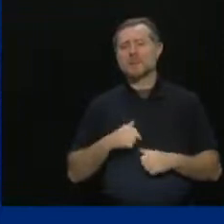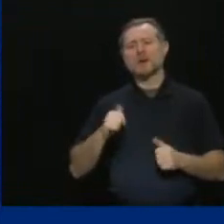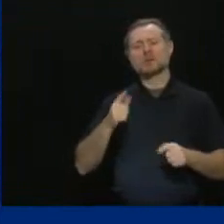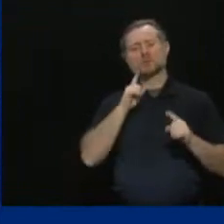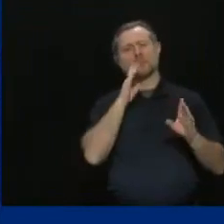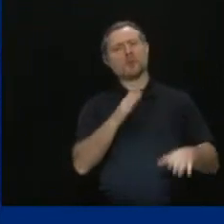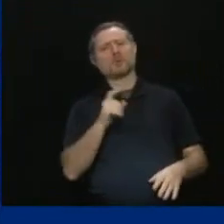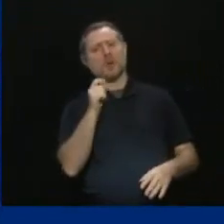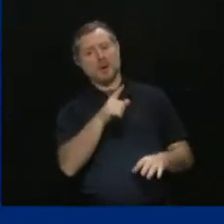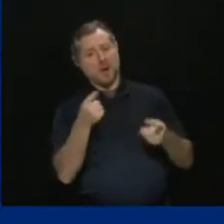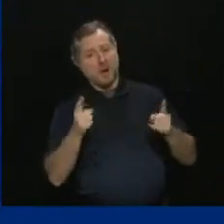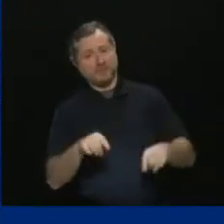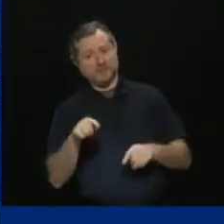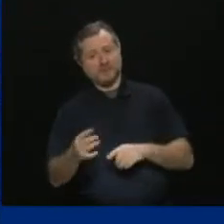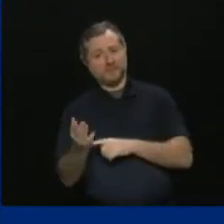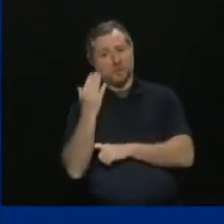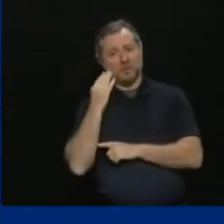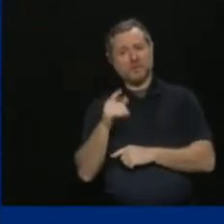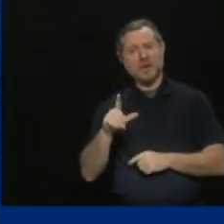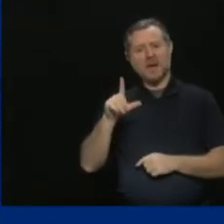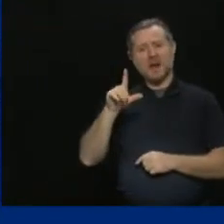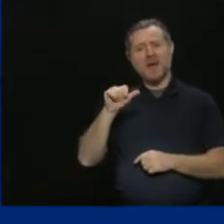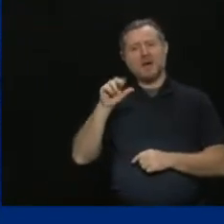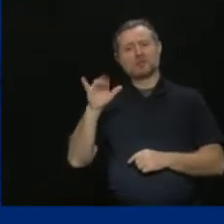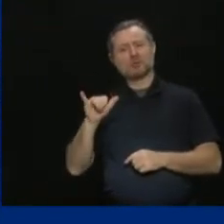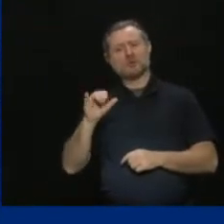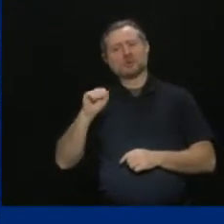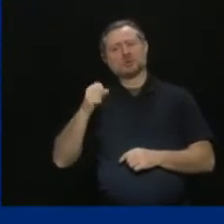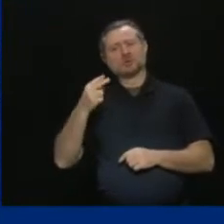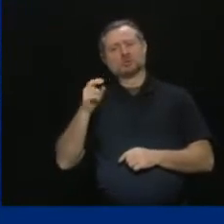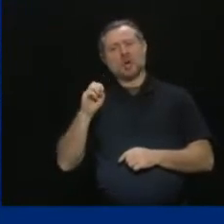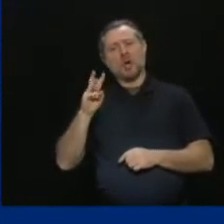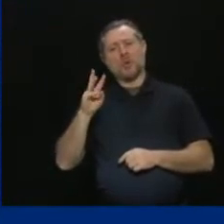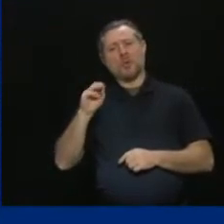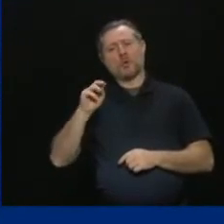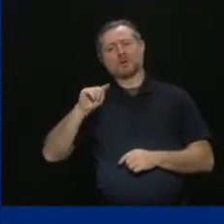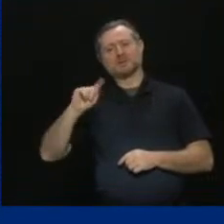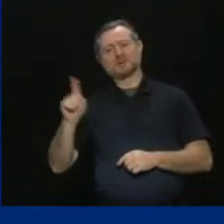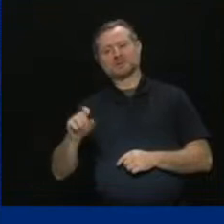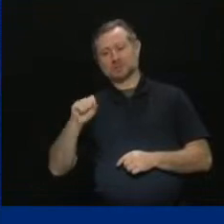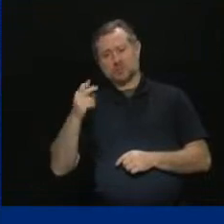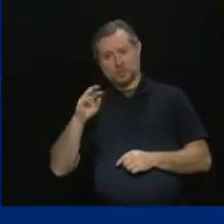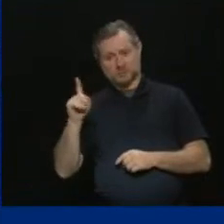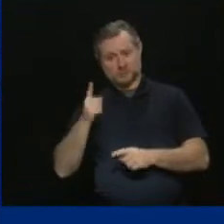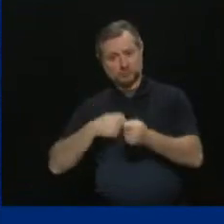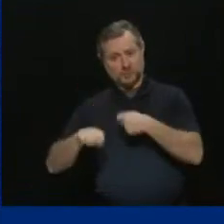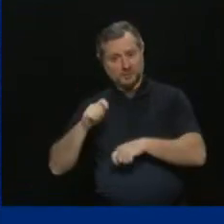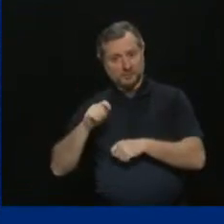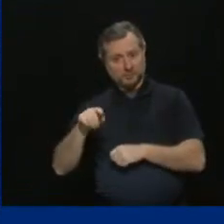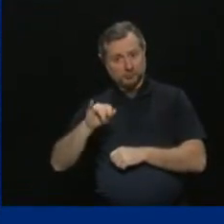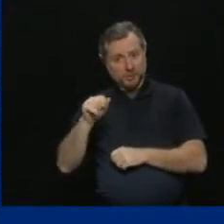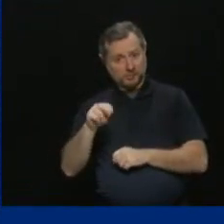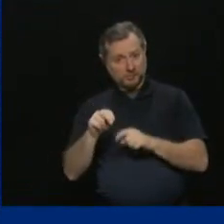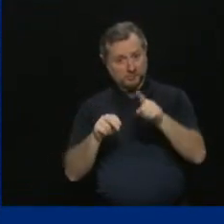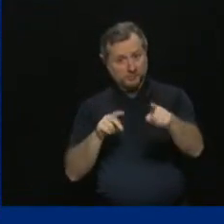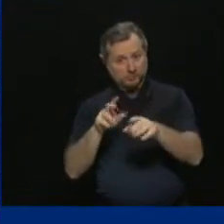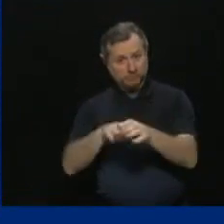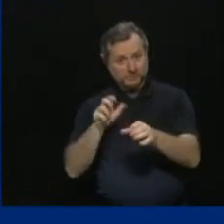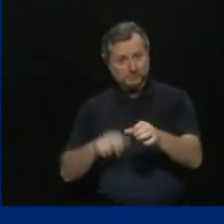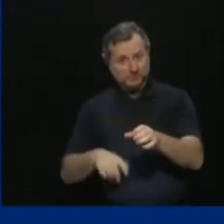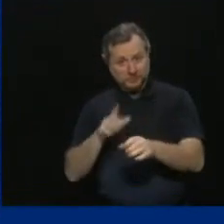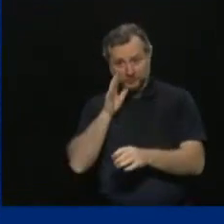and his announcement he will be resigning once he's replaced, probably in January. Can you say if that was you who asked him to resign? Can you clarify why?